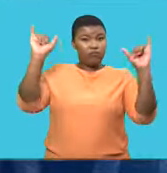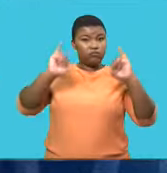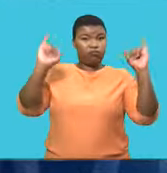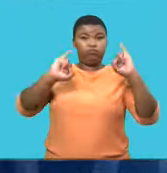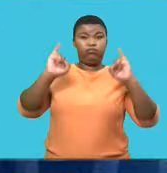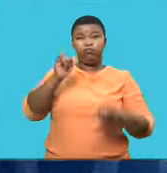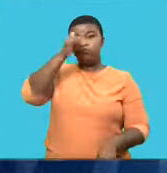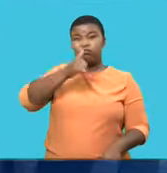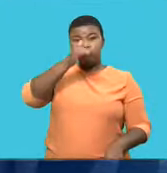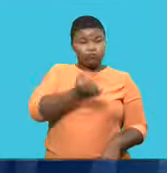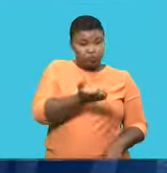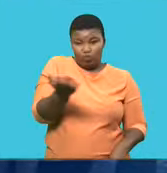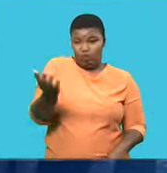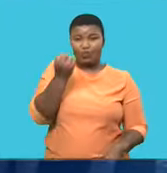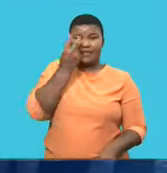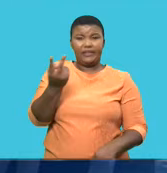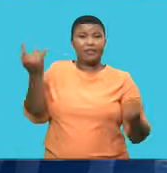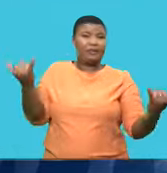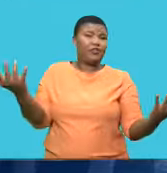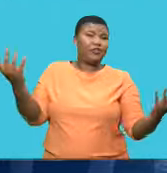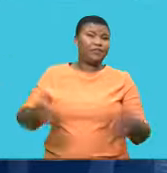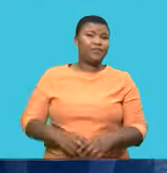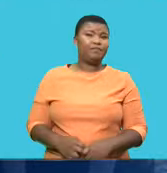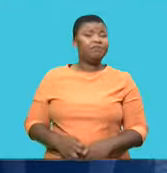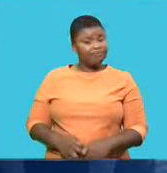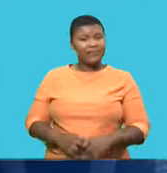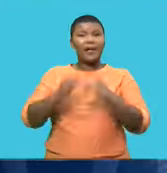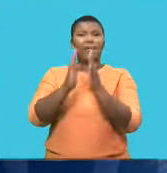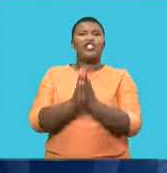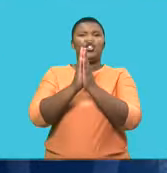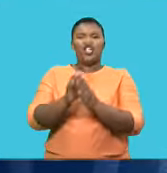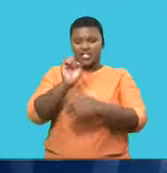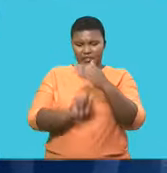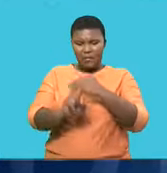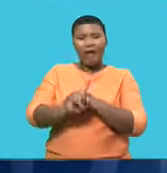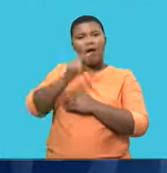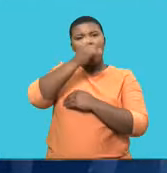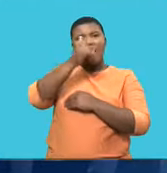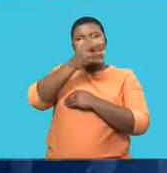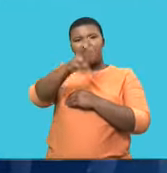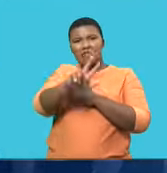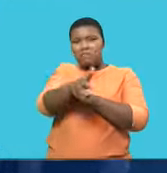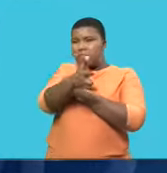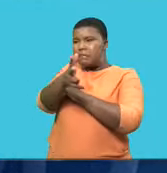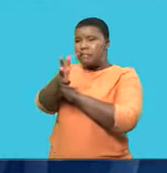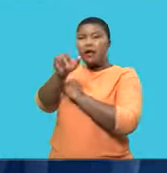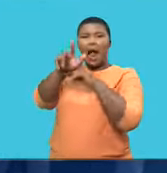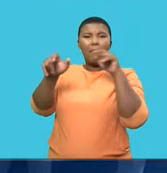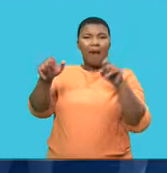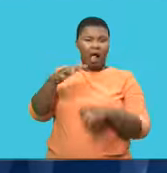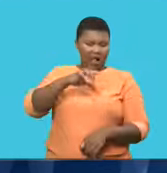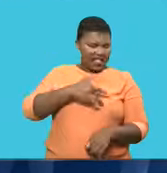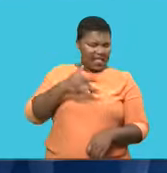daring. Wabona ama criminals manje baropa na masonto. You can see that these are heartless people who have no